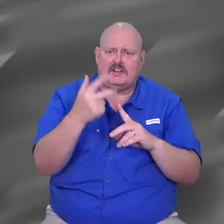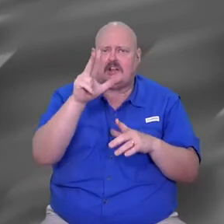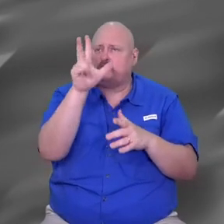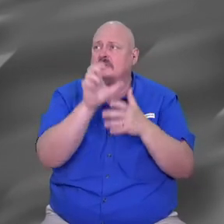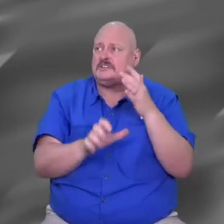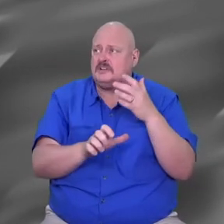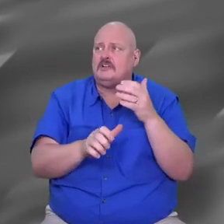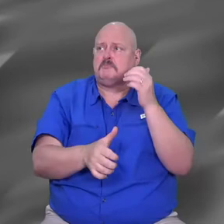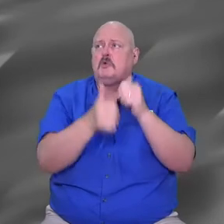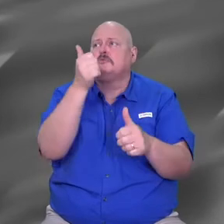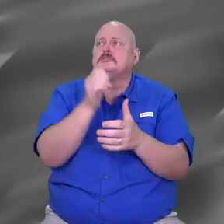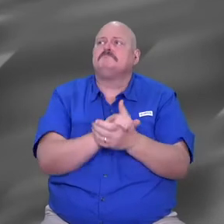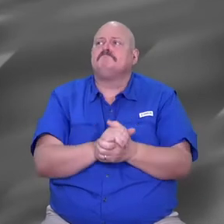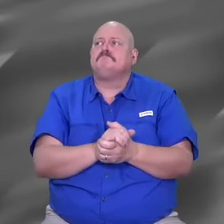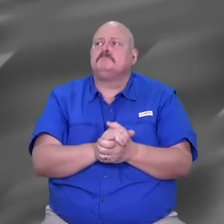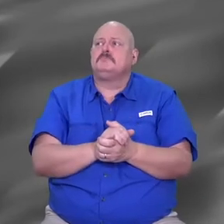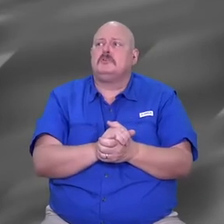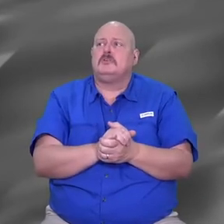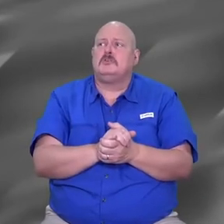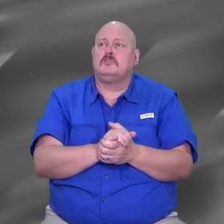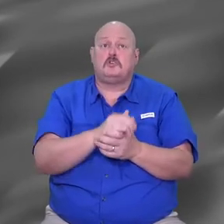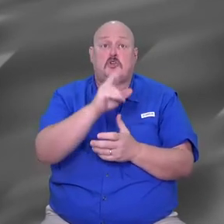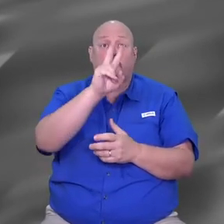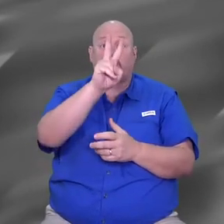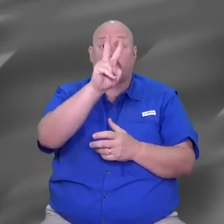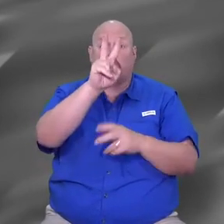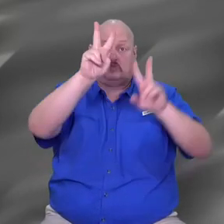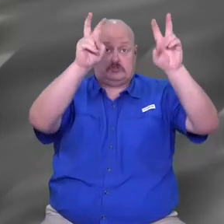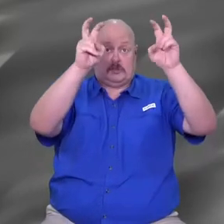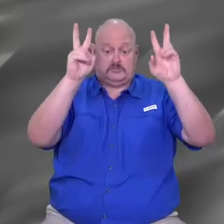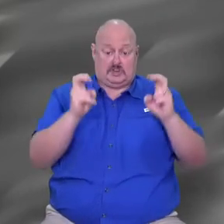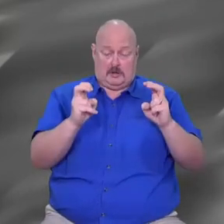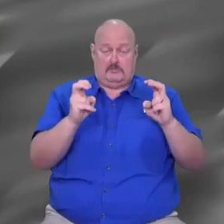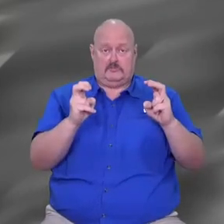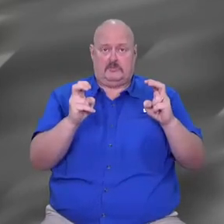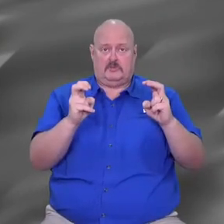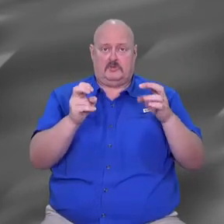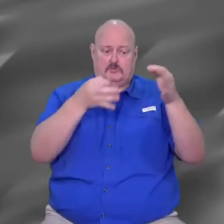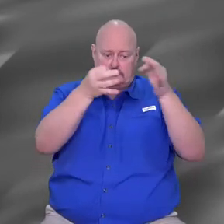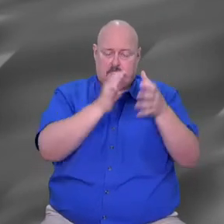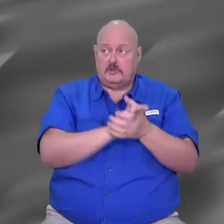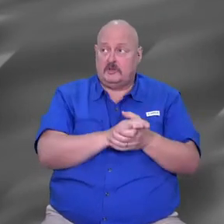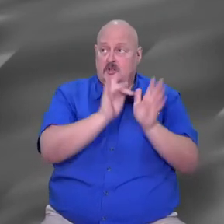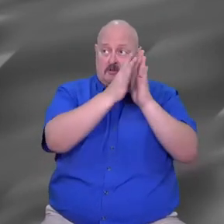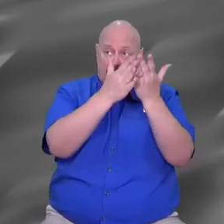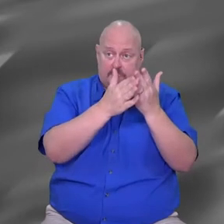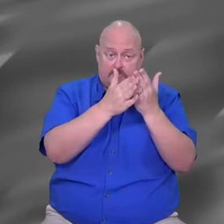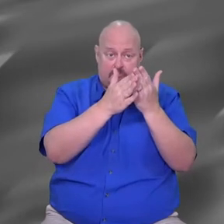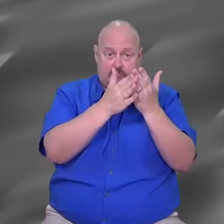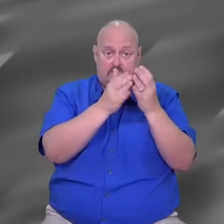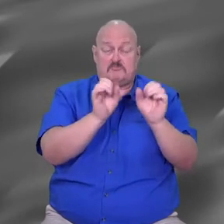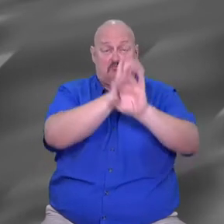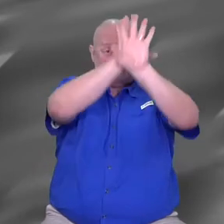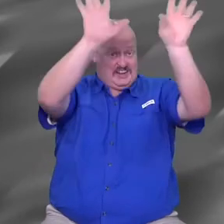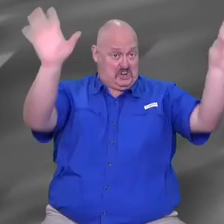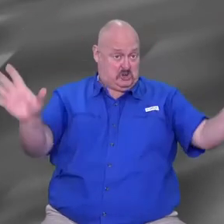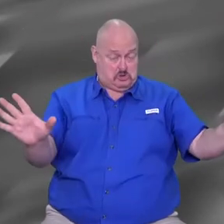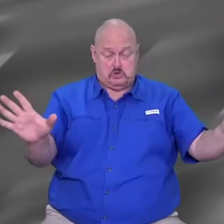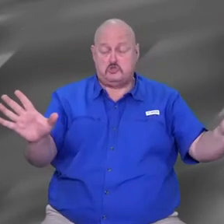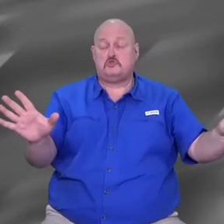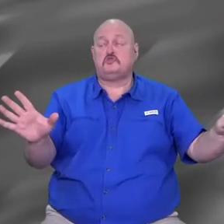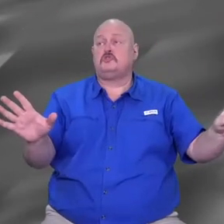chapters primarily, there are two subject matters that are dealt with. The Bible is very open, very transparent,